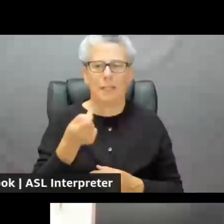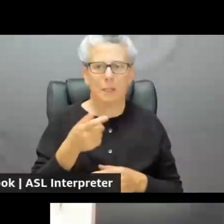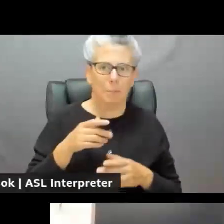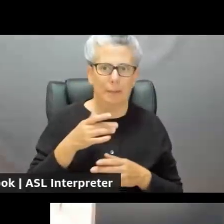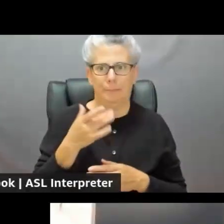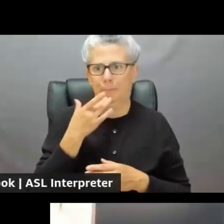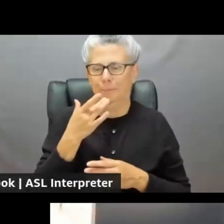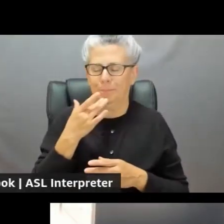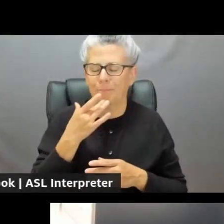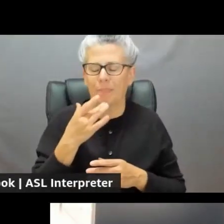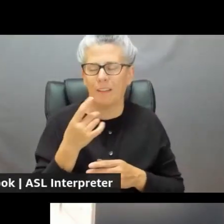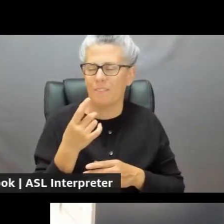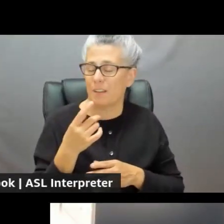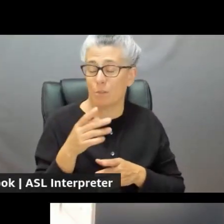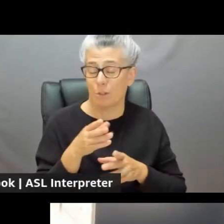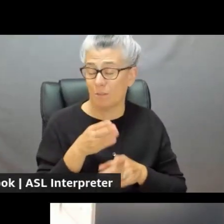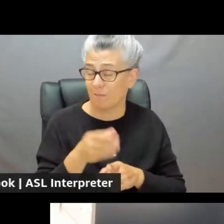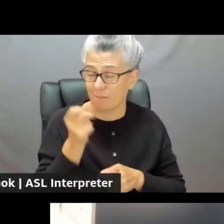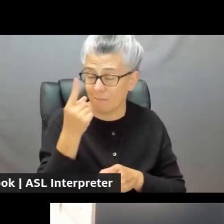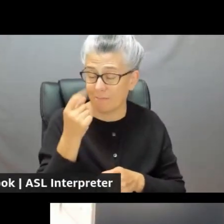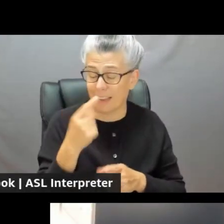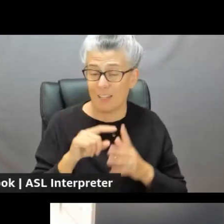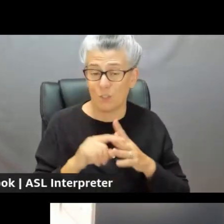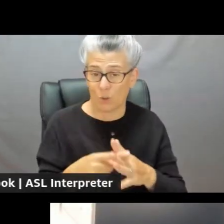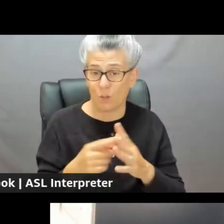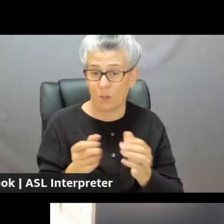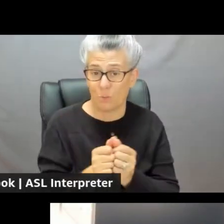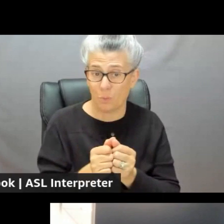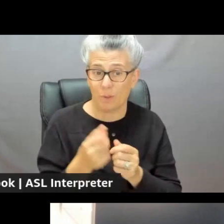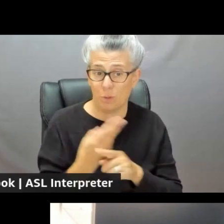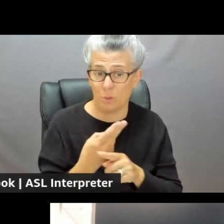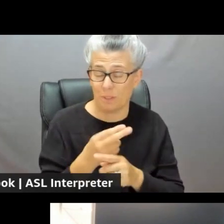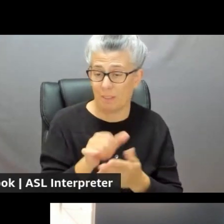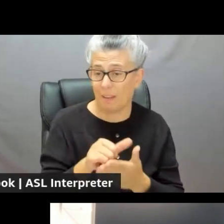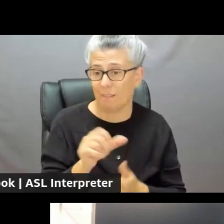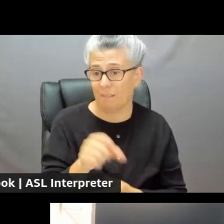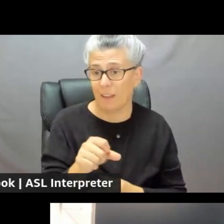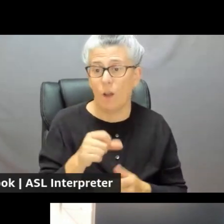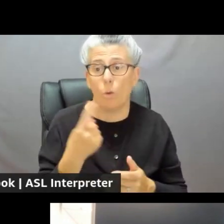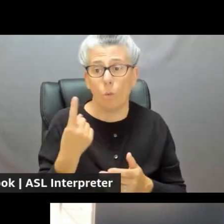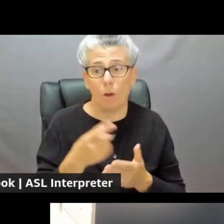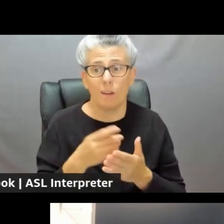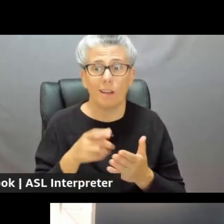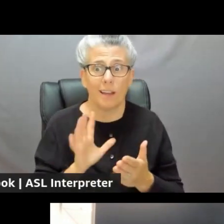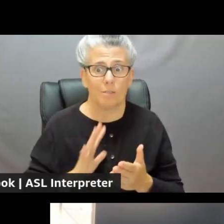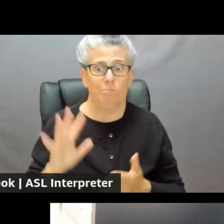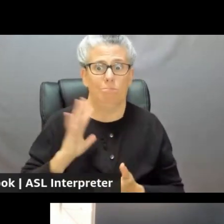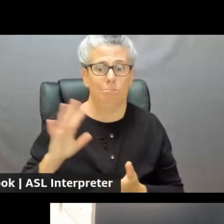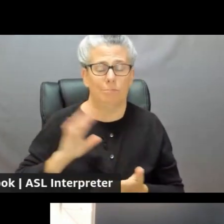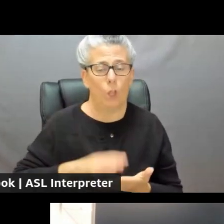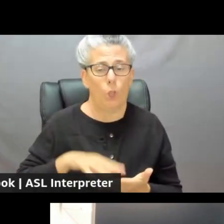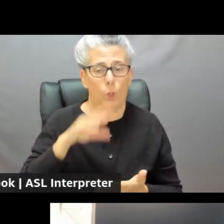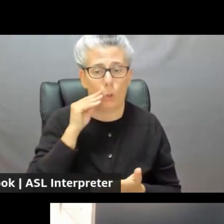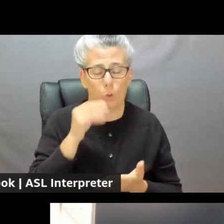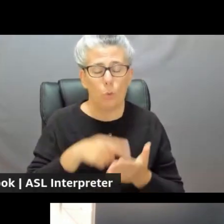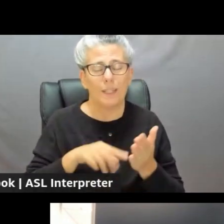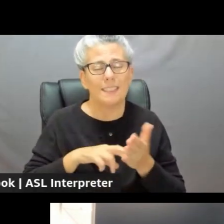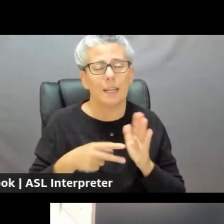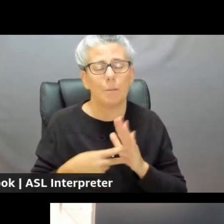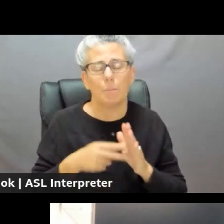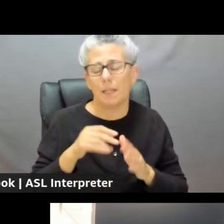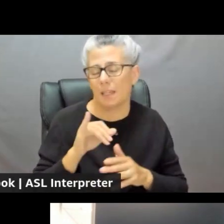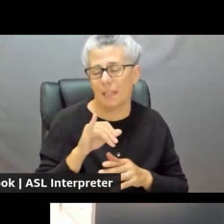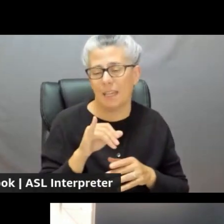And like I said, I started out with it. So, one thing that I had to learn myself is like, what is infrastructure as code throughout my